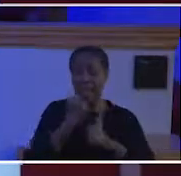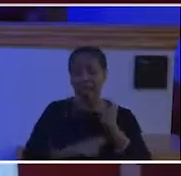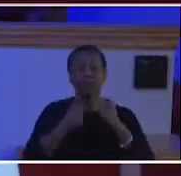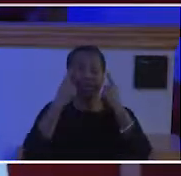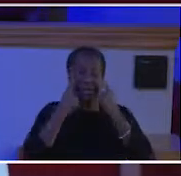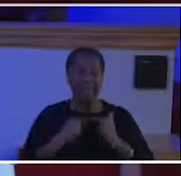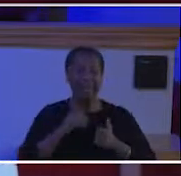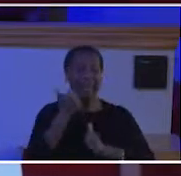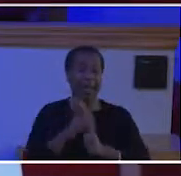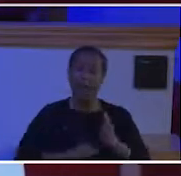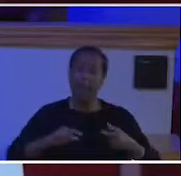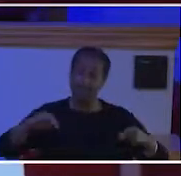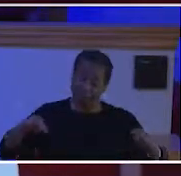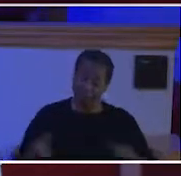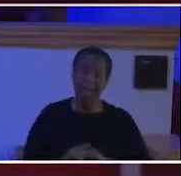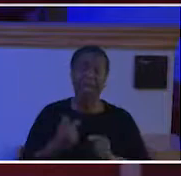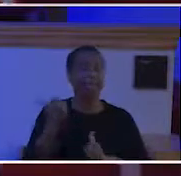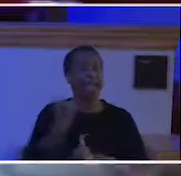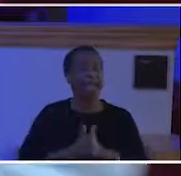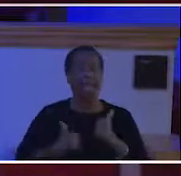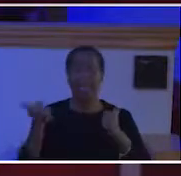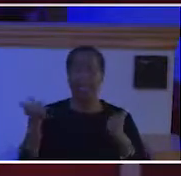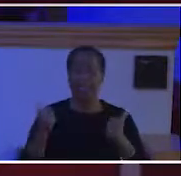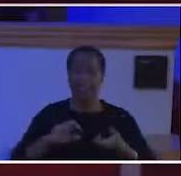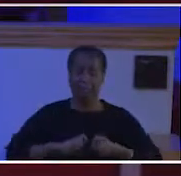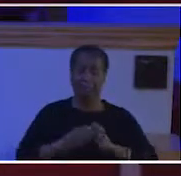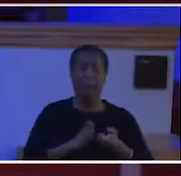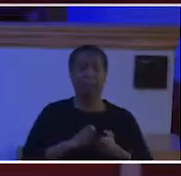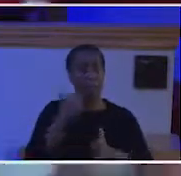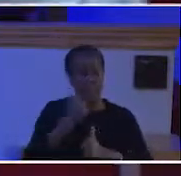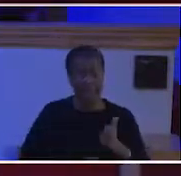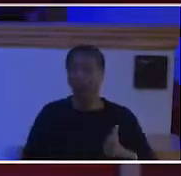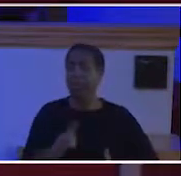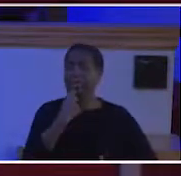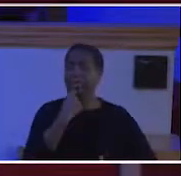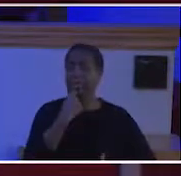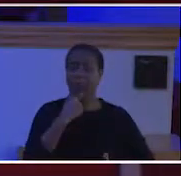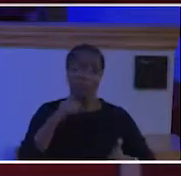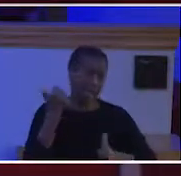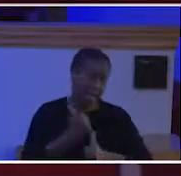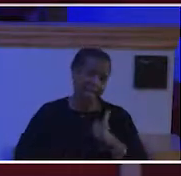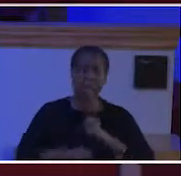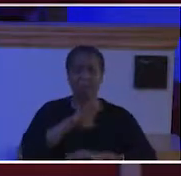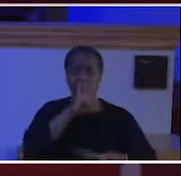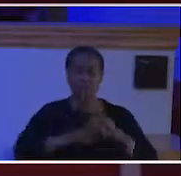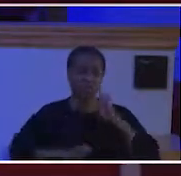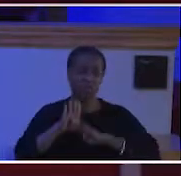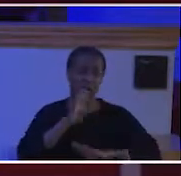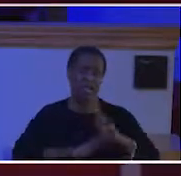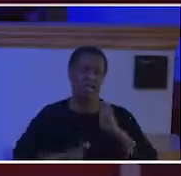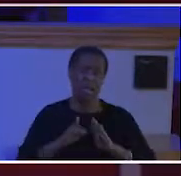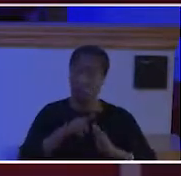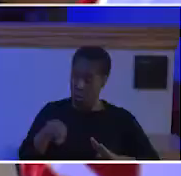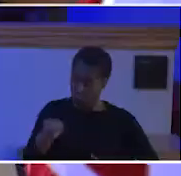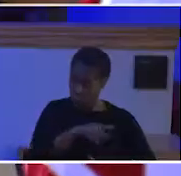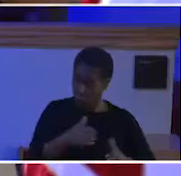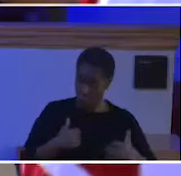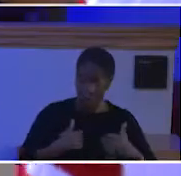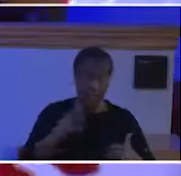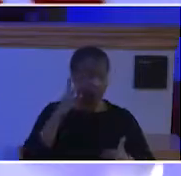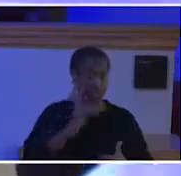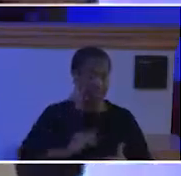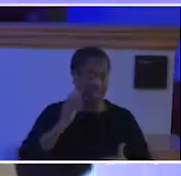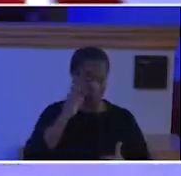pain, every setback, every disappointment, every frustration that you've got to go